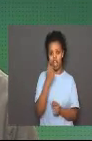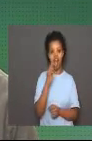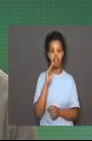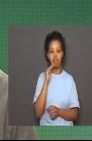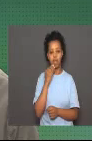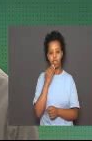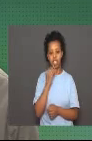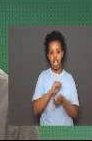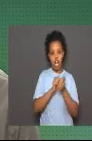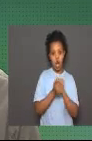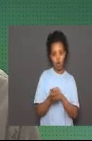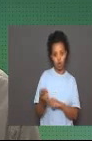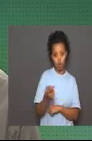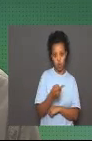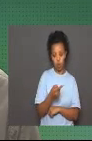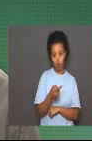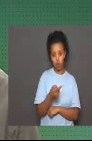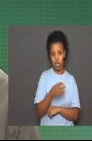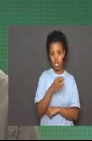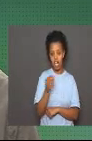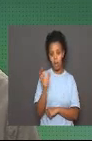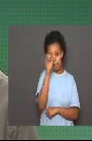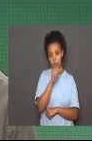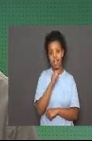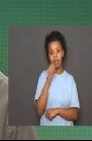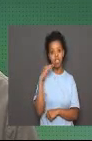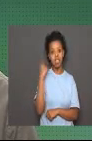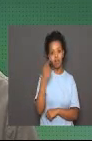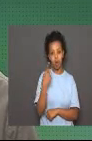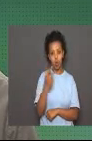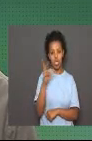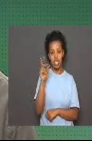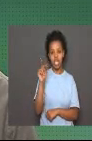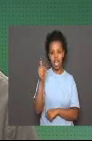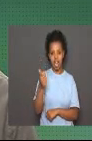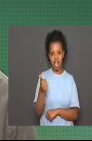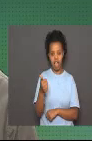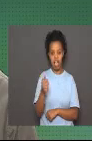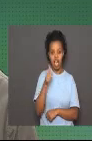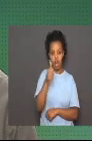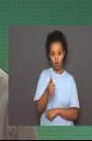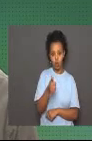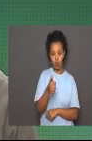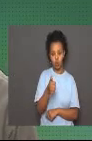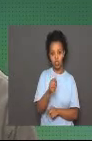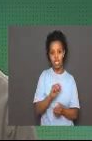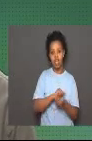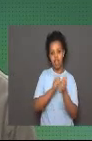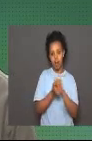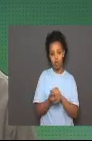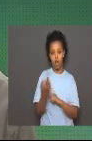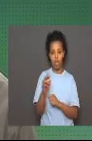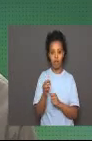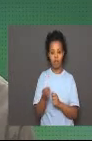base, occur unpredictably when DNA is replicating. The